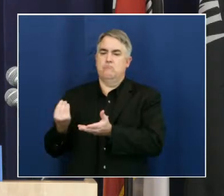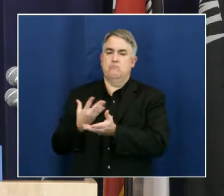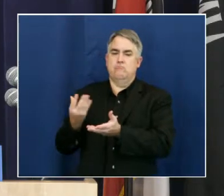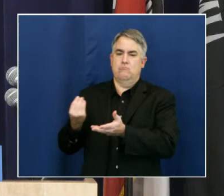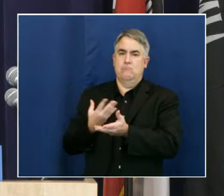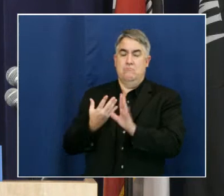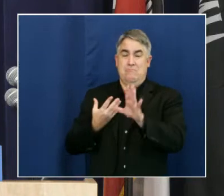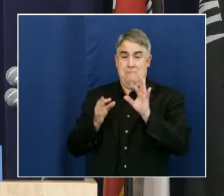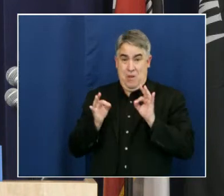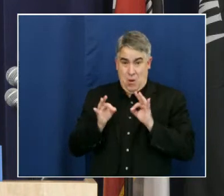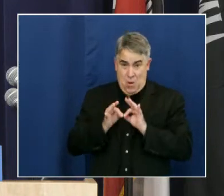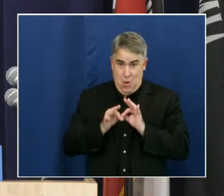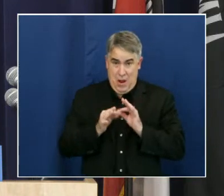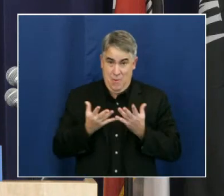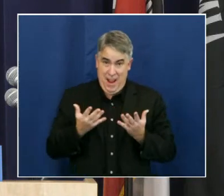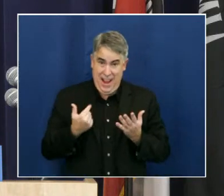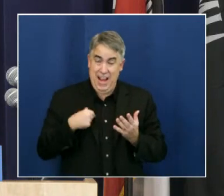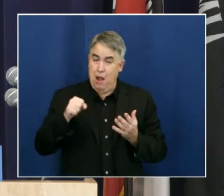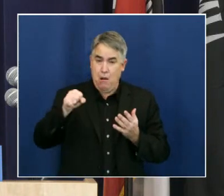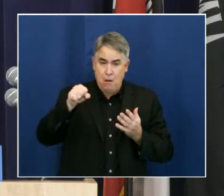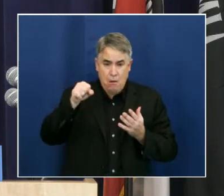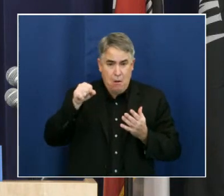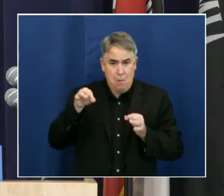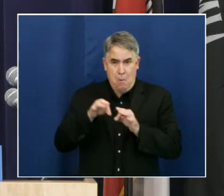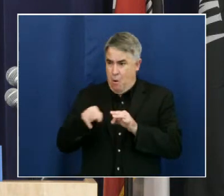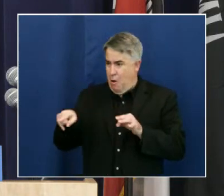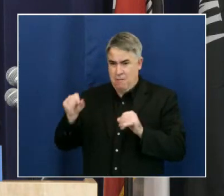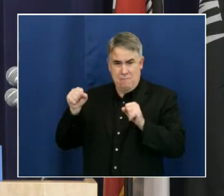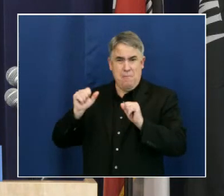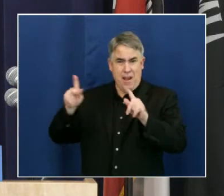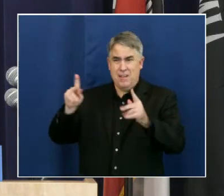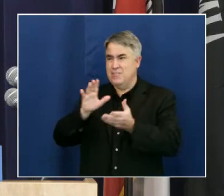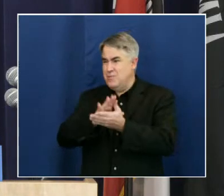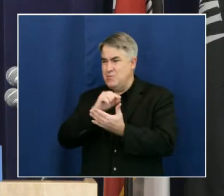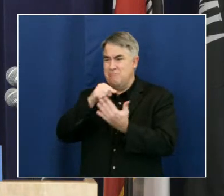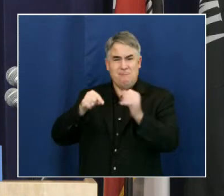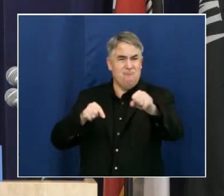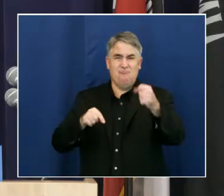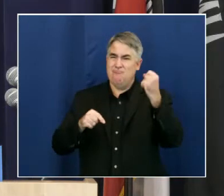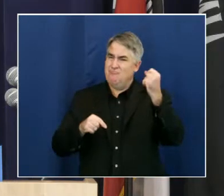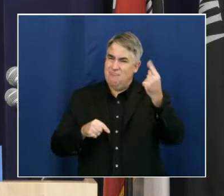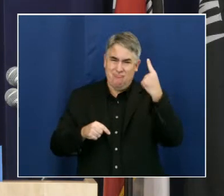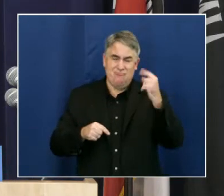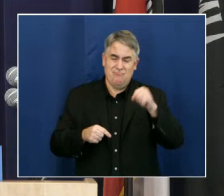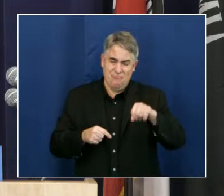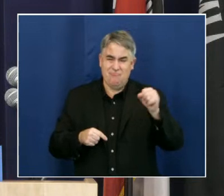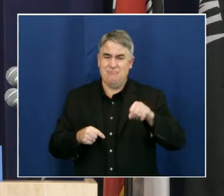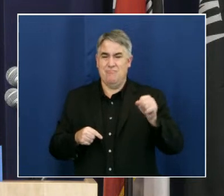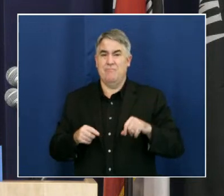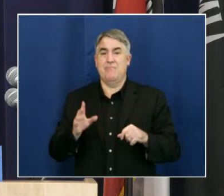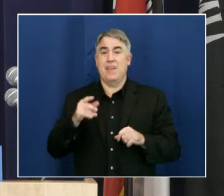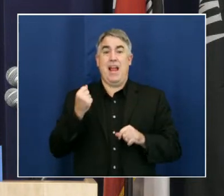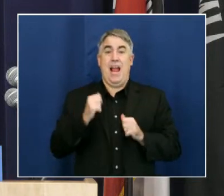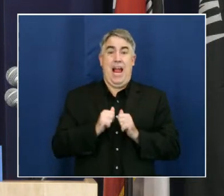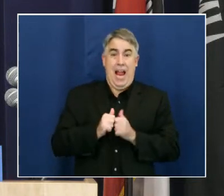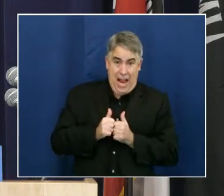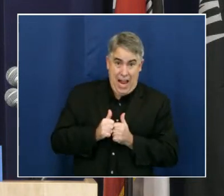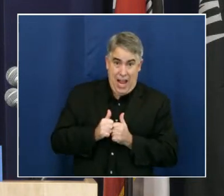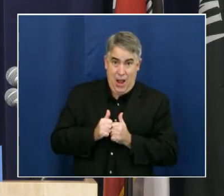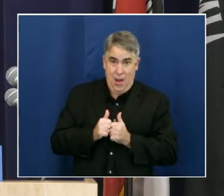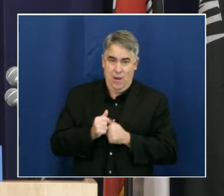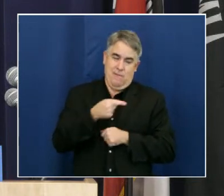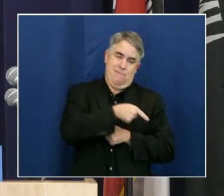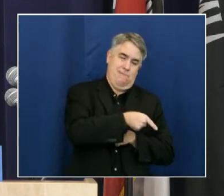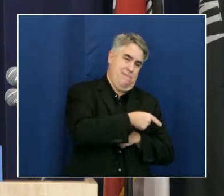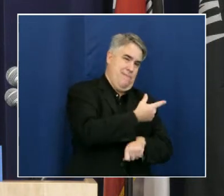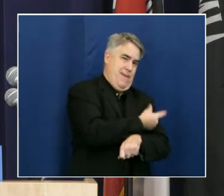we all want to get our kids back in school, and we want to get them back in school. And the best way that we can get them back in school is to have